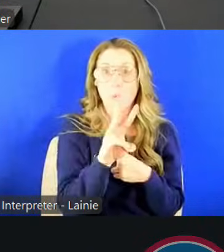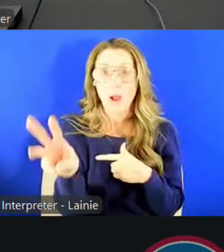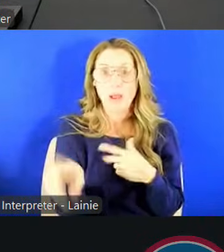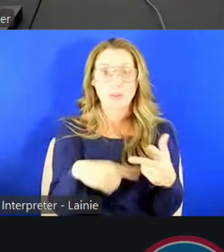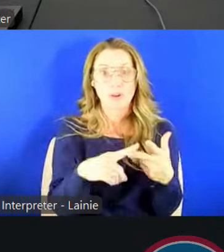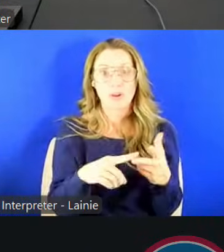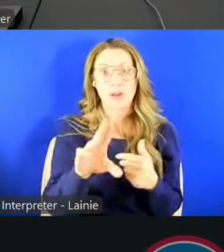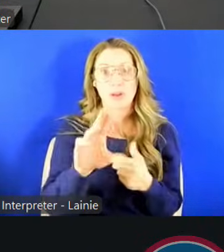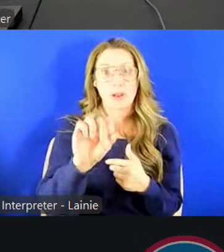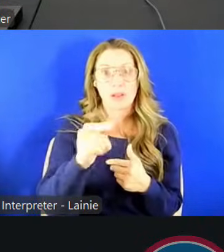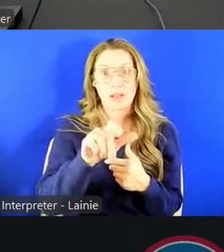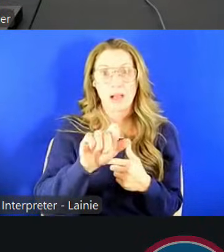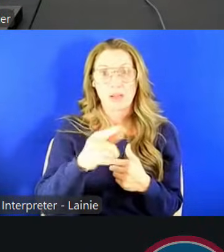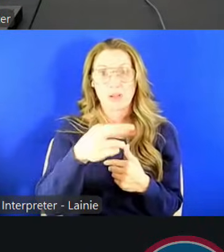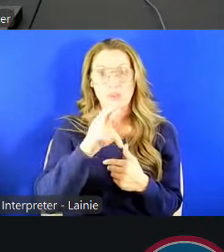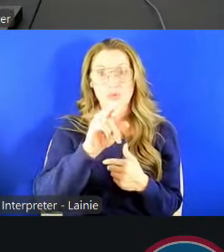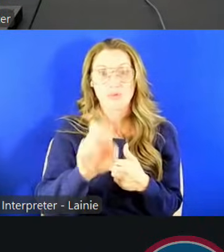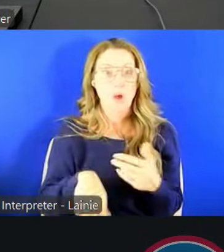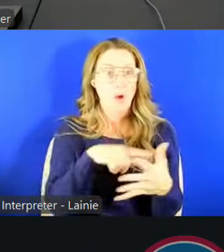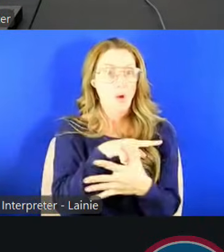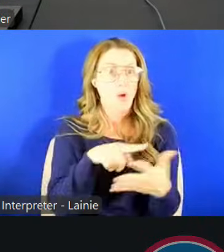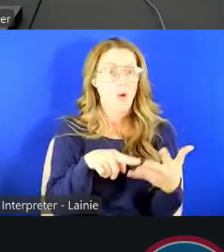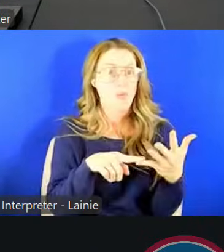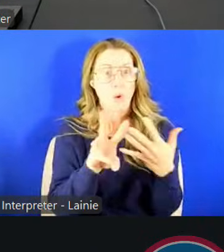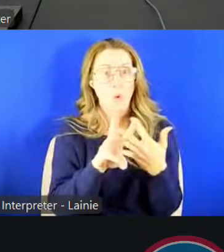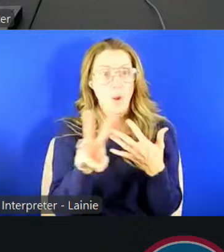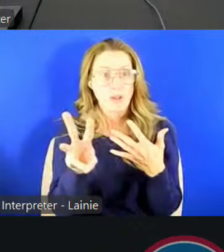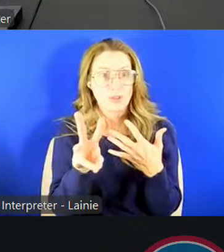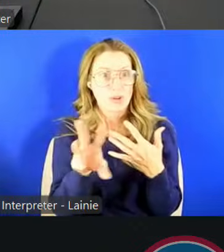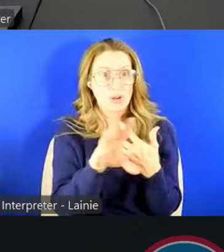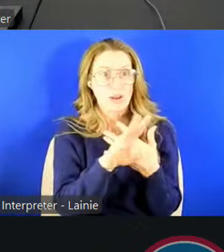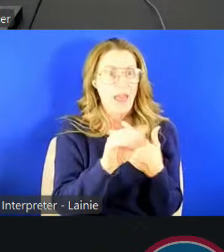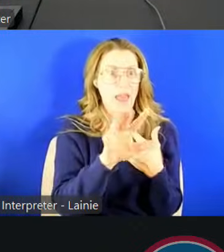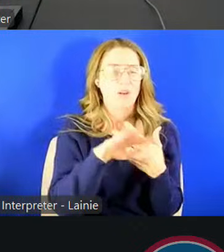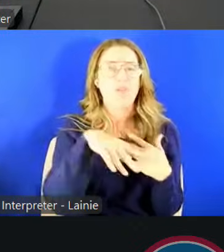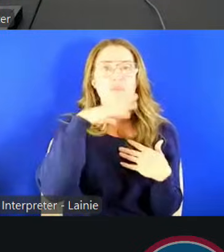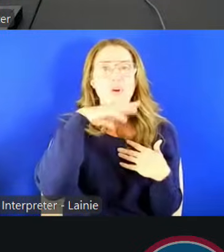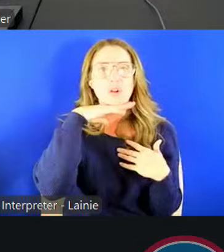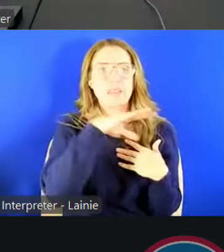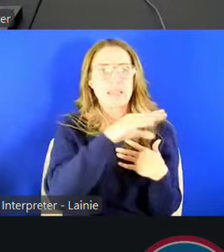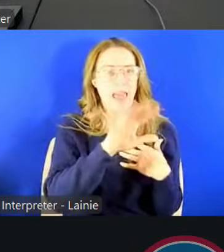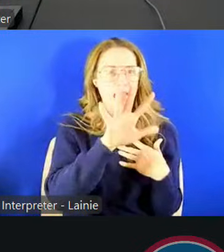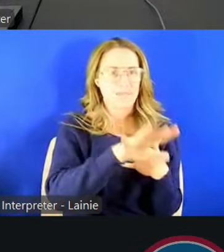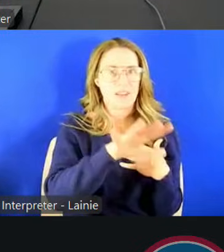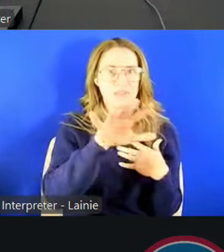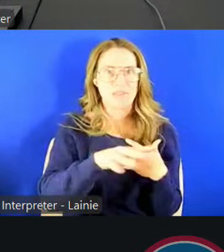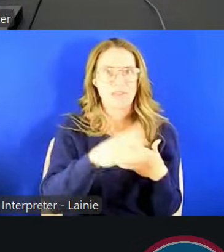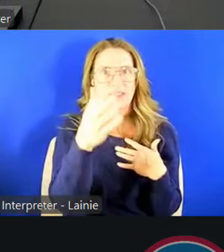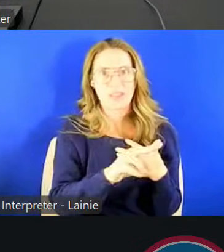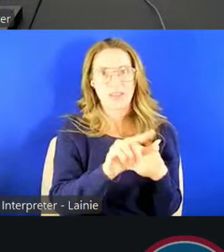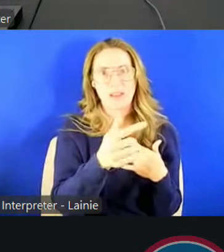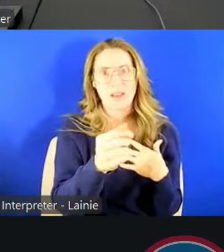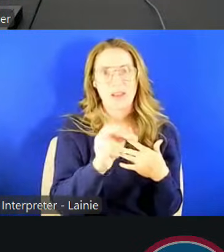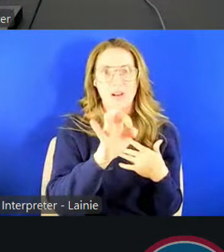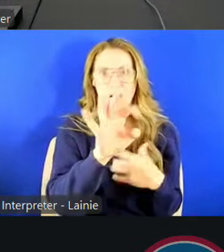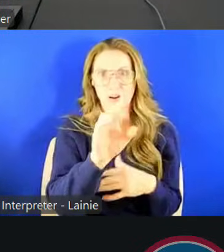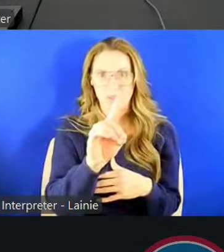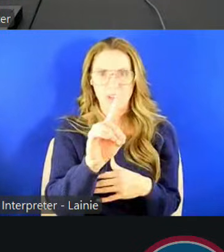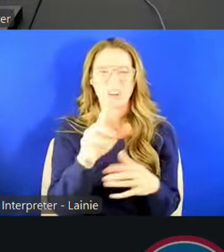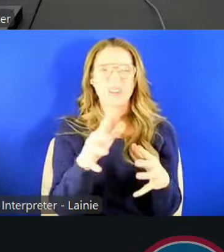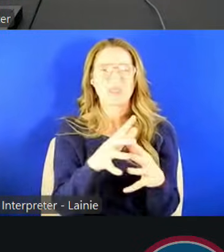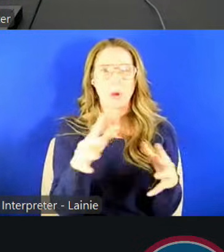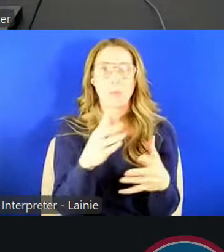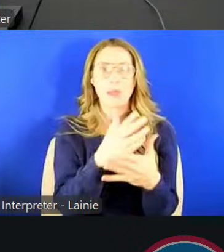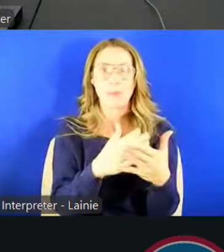55th Garfield. A large component of it is going to be community outreach, or is community outreach, I should say. We